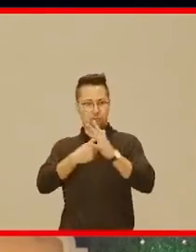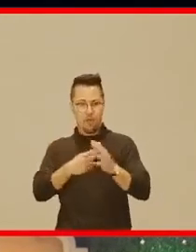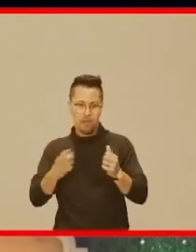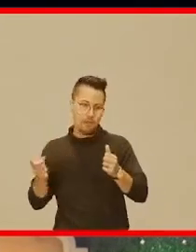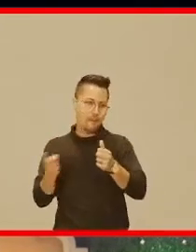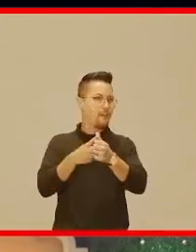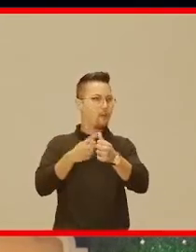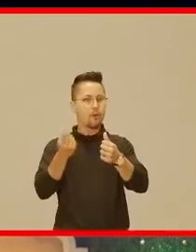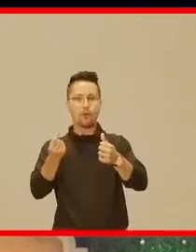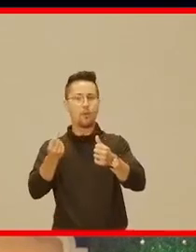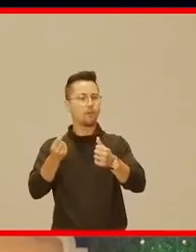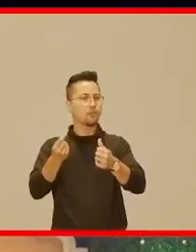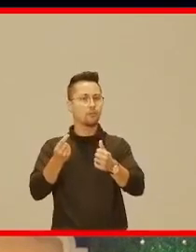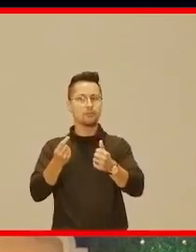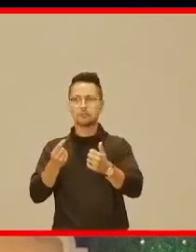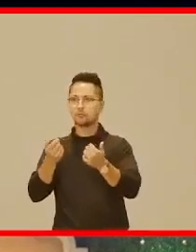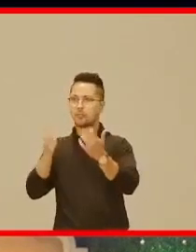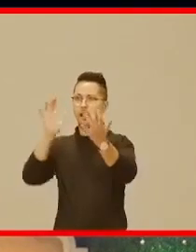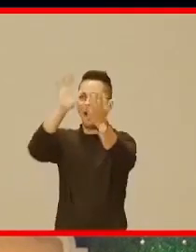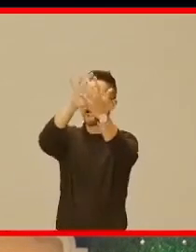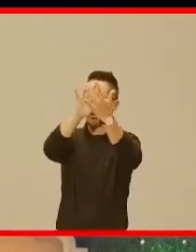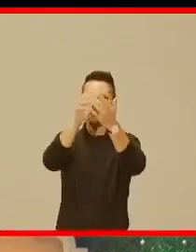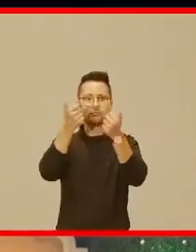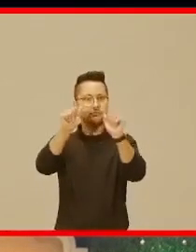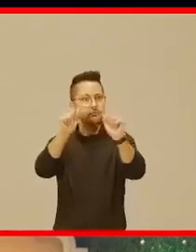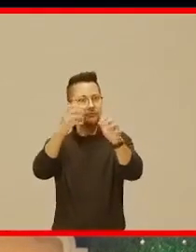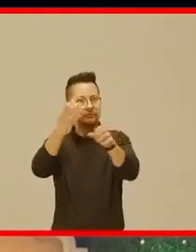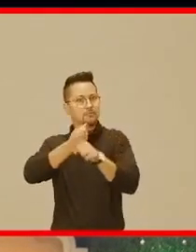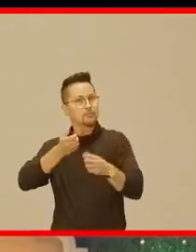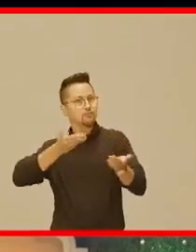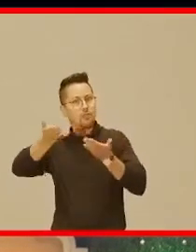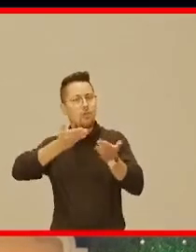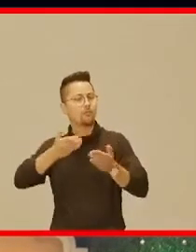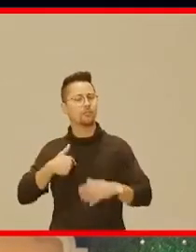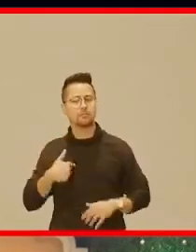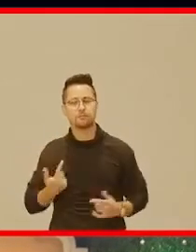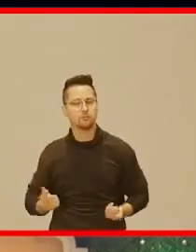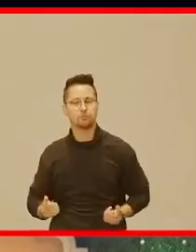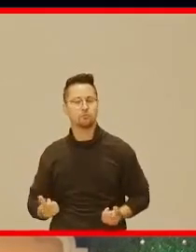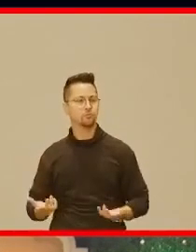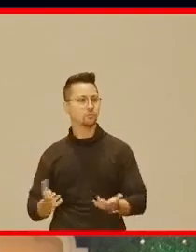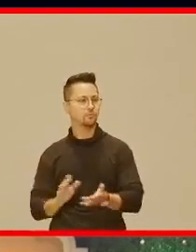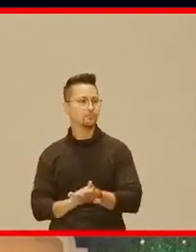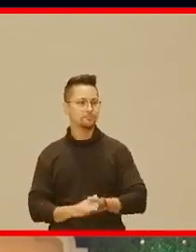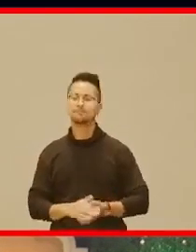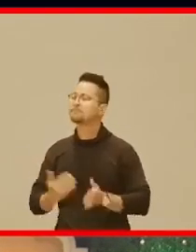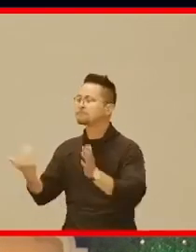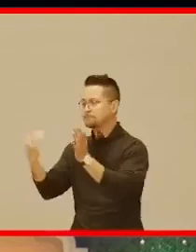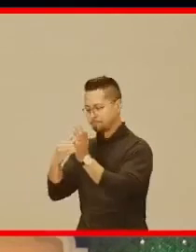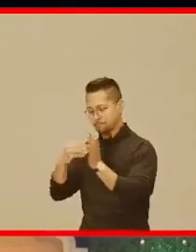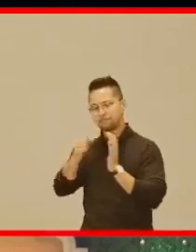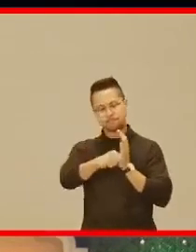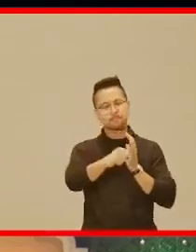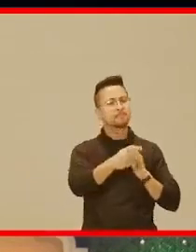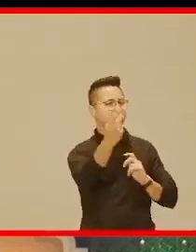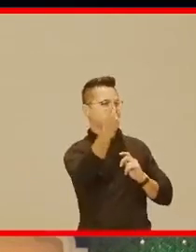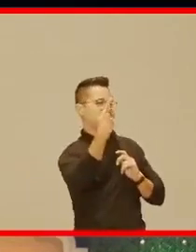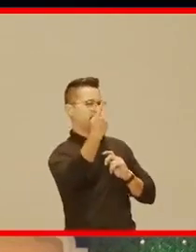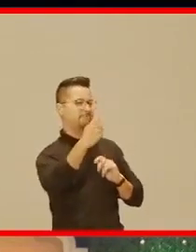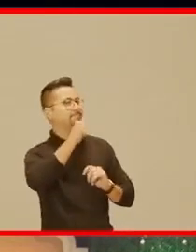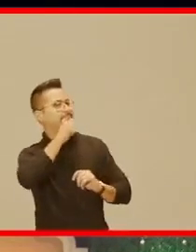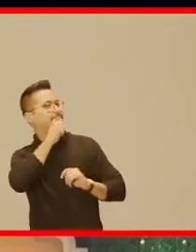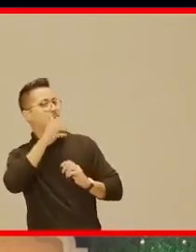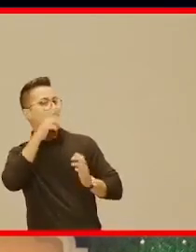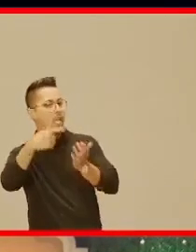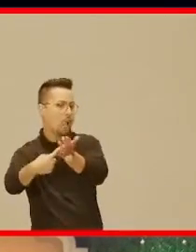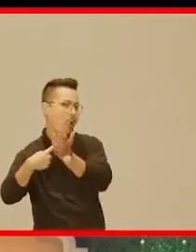contacting, get my services, or what do I do? Right. Well, like I said, let's talk to you a little bit offline, because there's